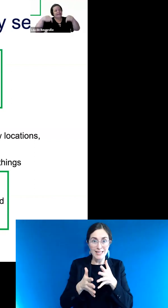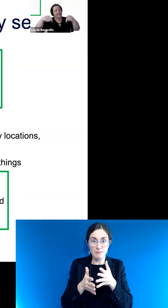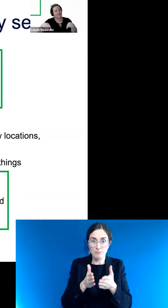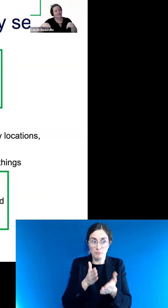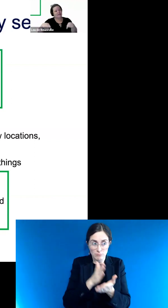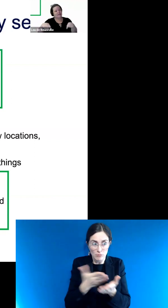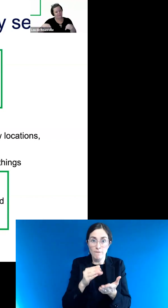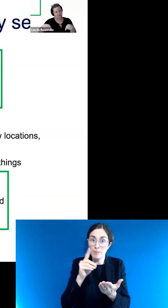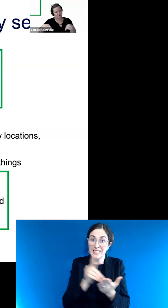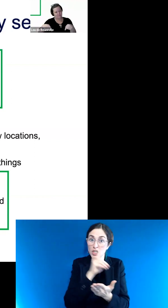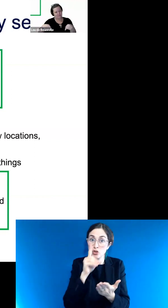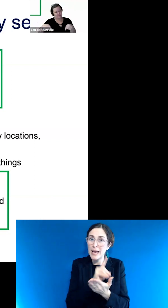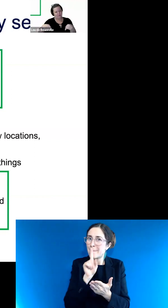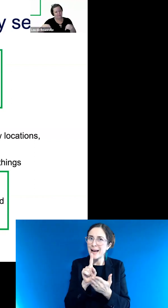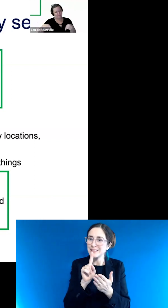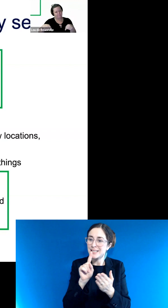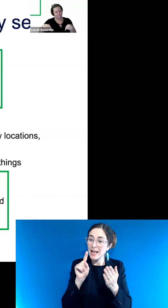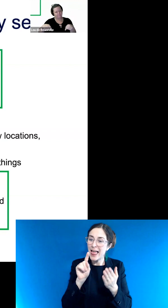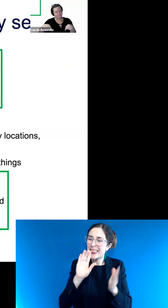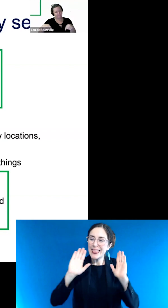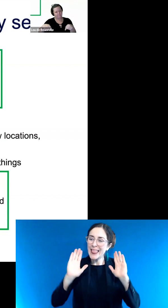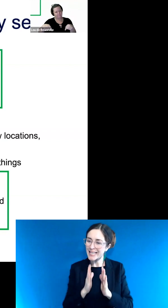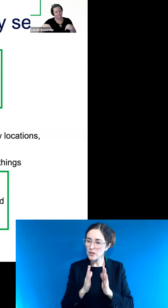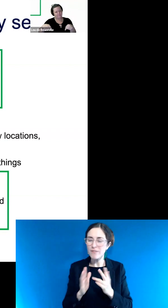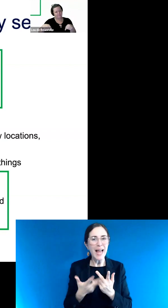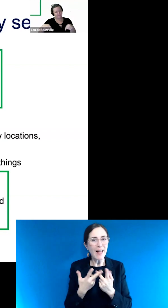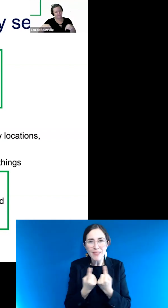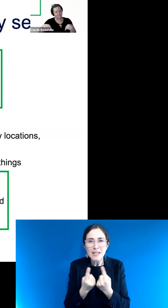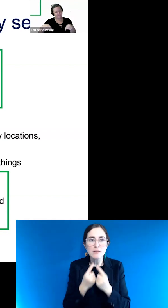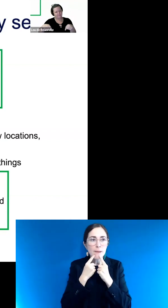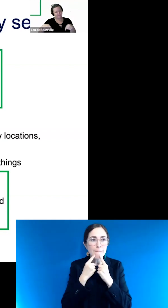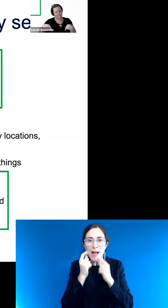very little of the stuff at the bottom of this diagram.